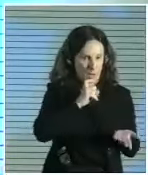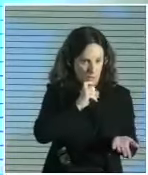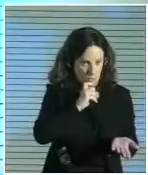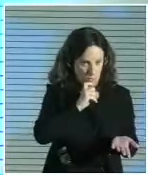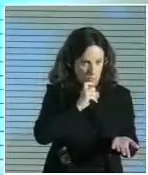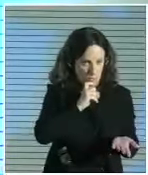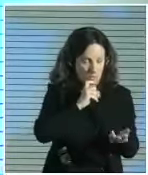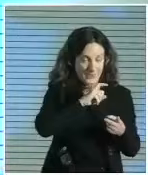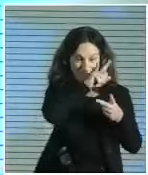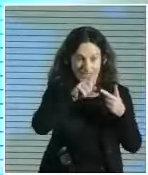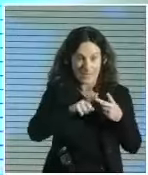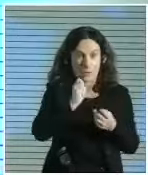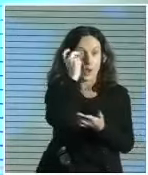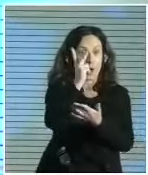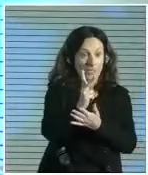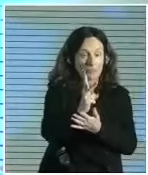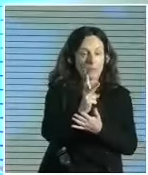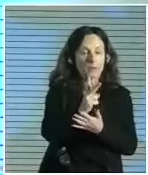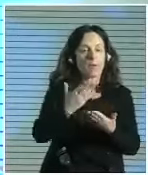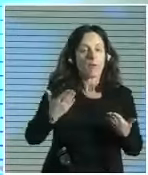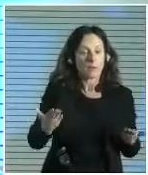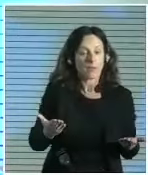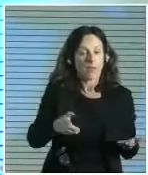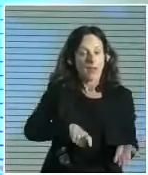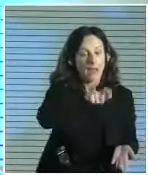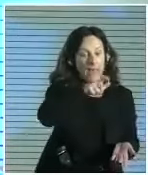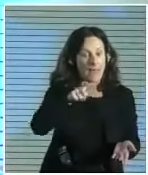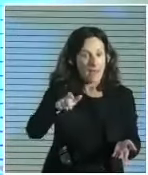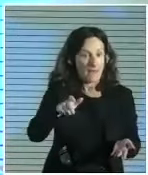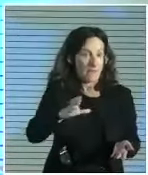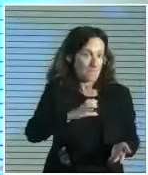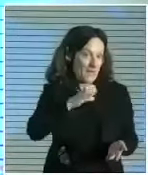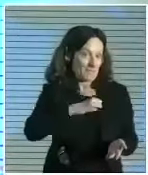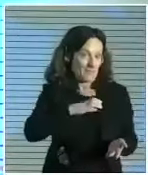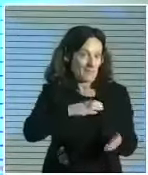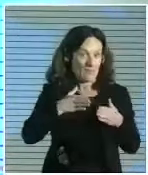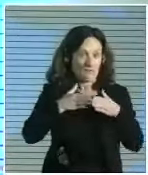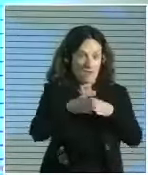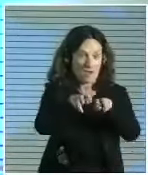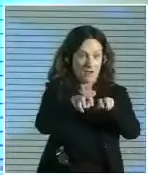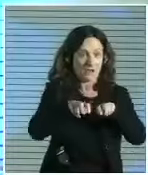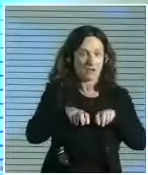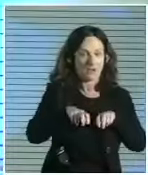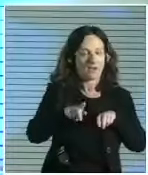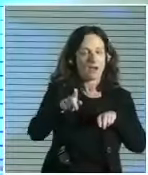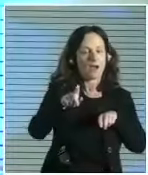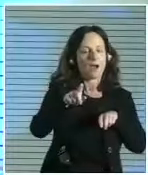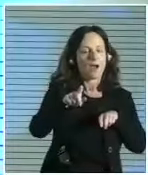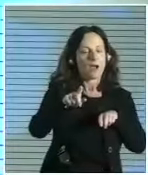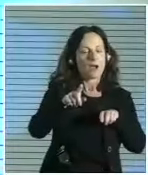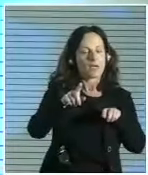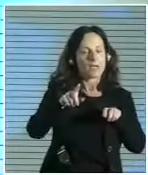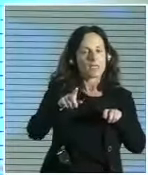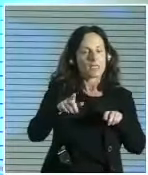me ask you, do you accept to drink your favorite mojito without these two straws, plastic straws? It's not so easy,